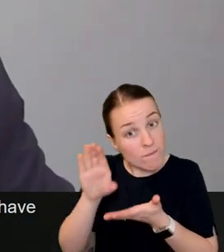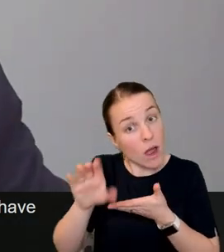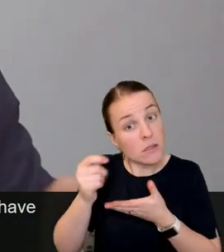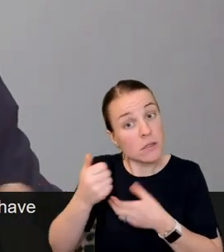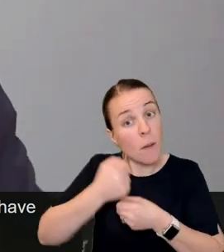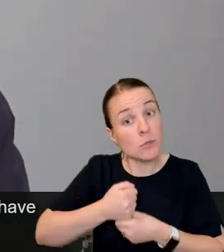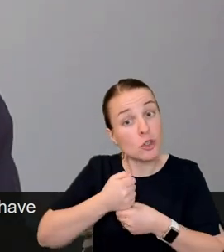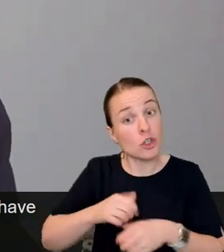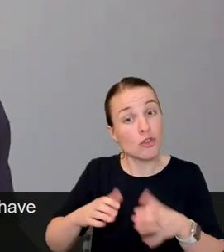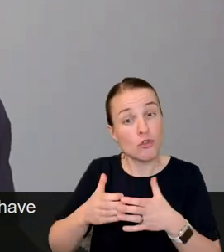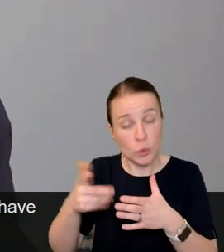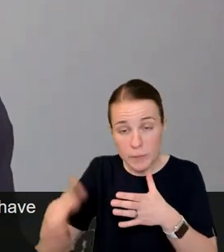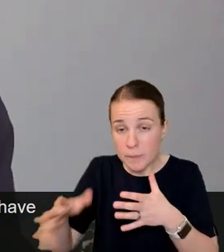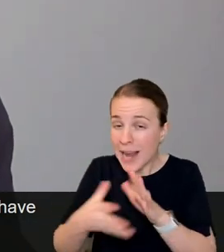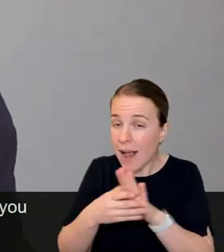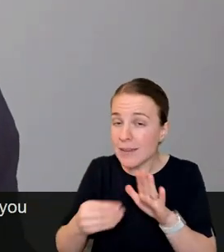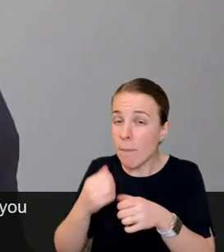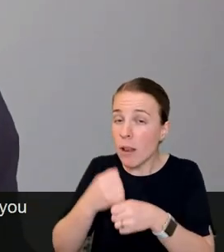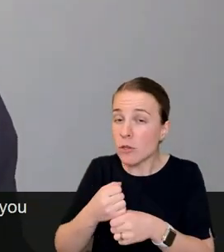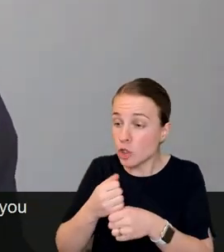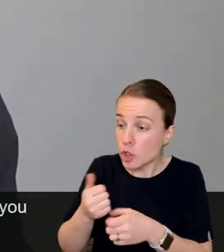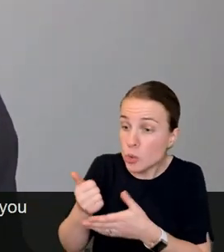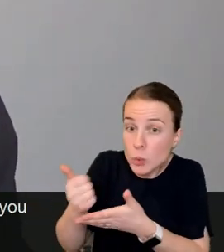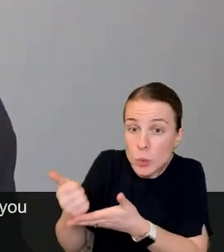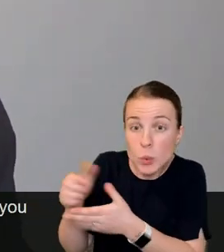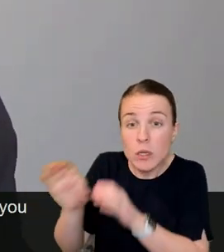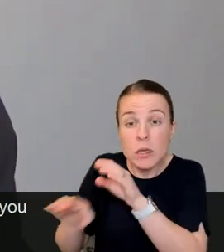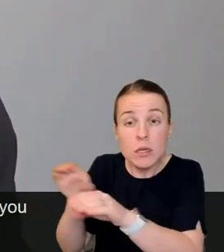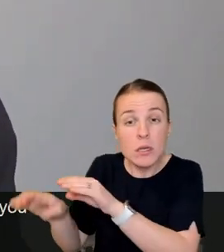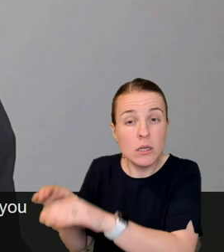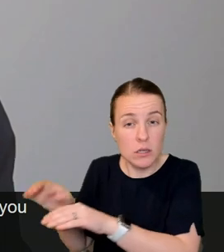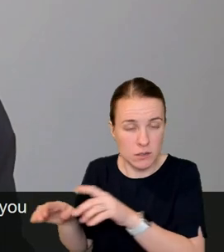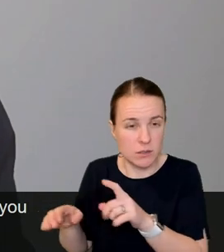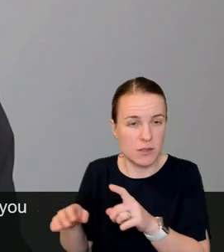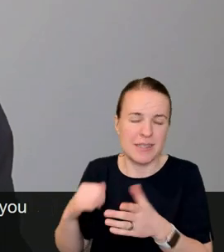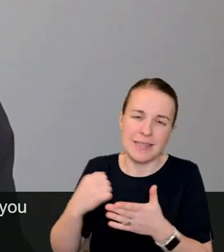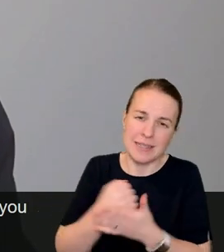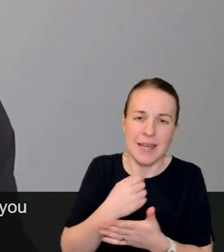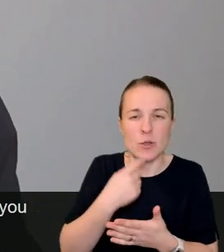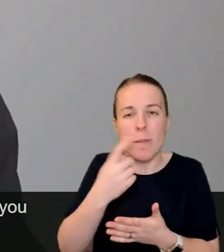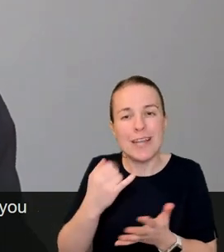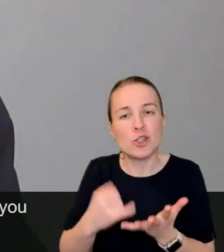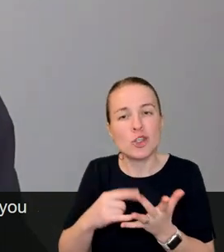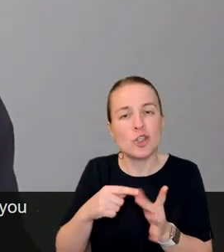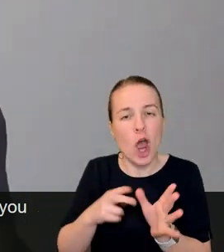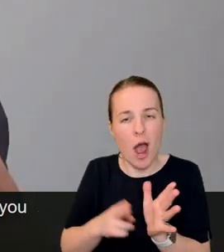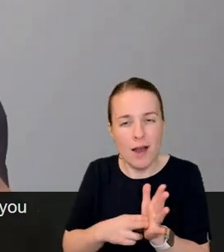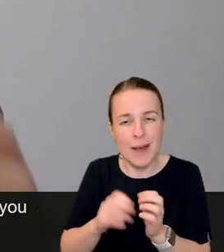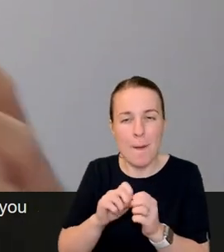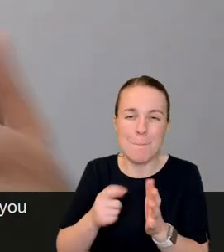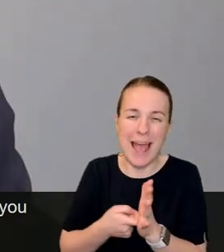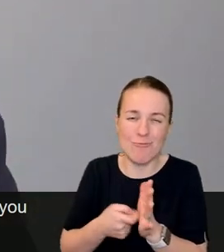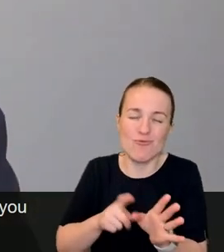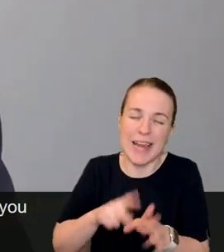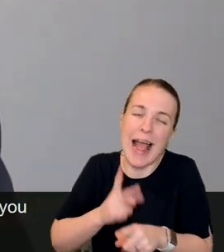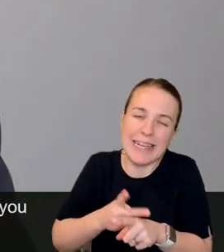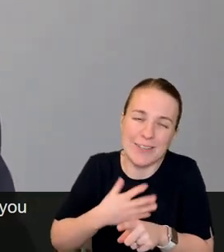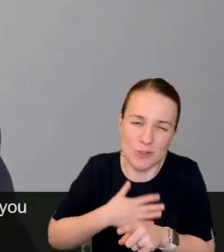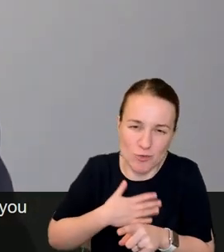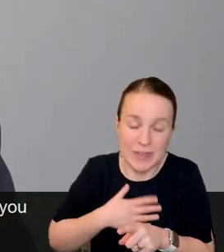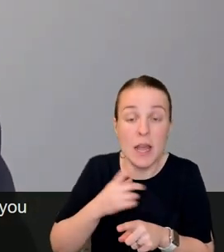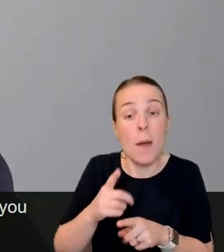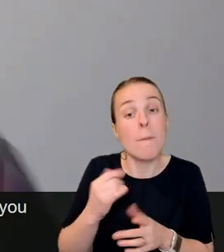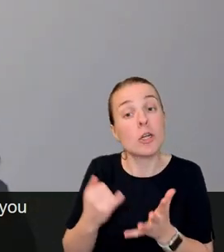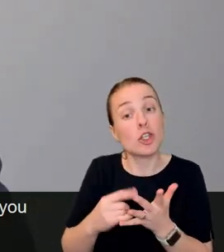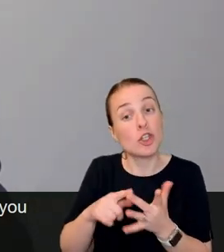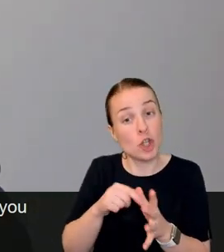in the community. Again, apologies for mentioning Sian Berry again, but Sian, when I first became mayor, a good example of holding me to account,